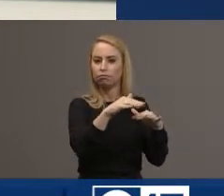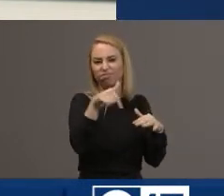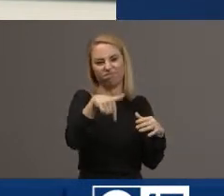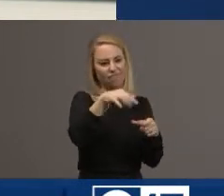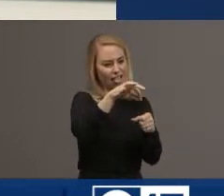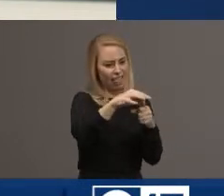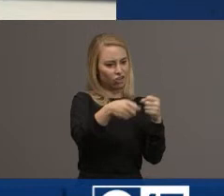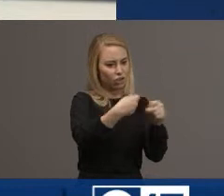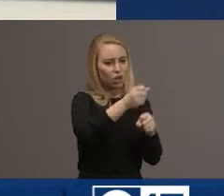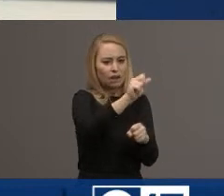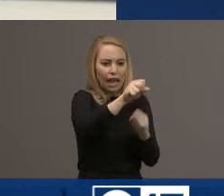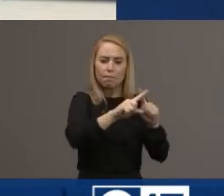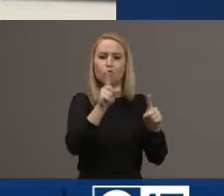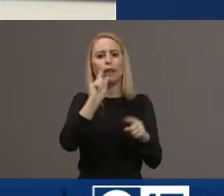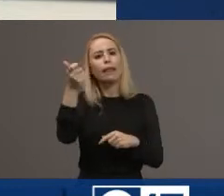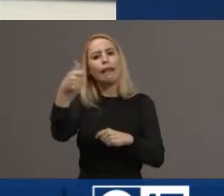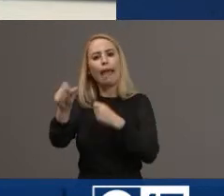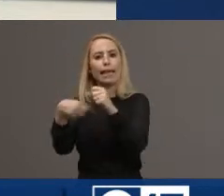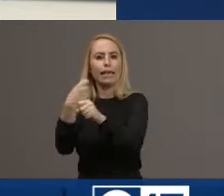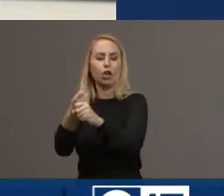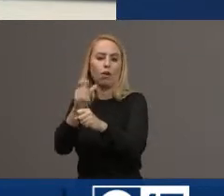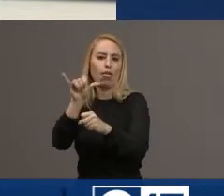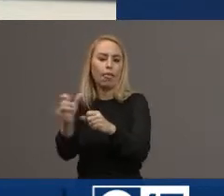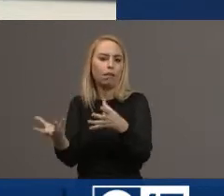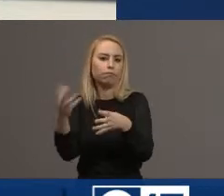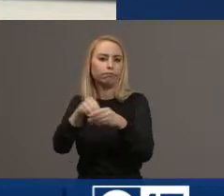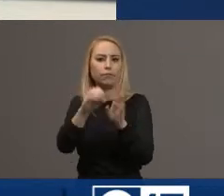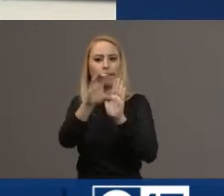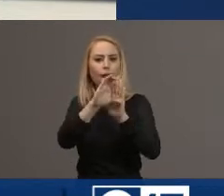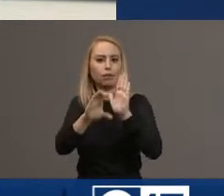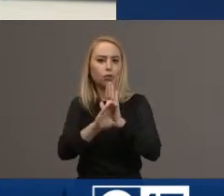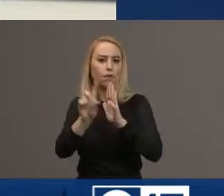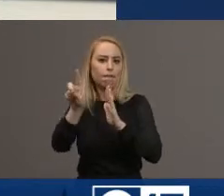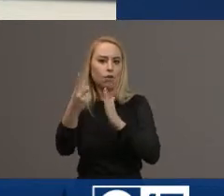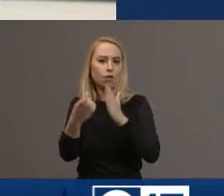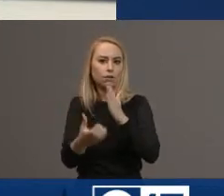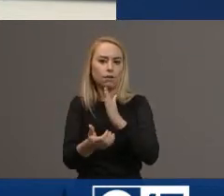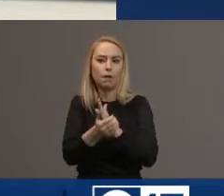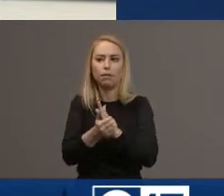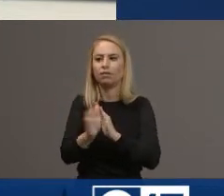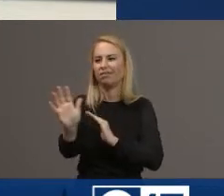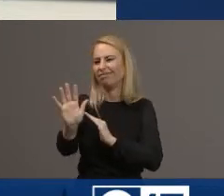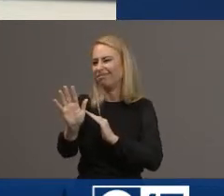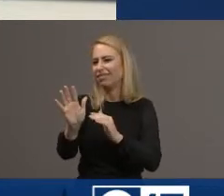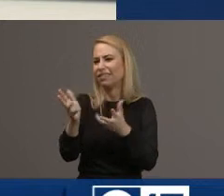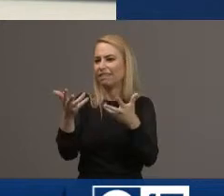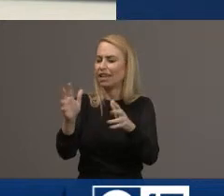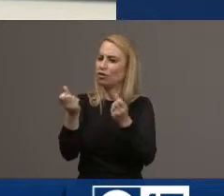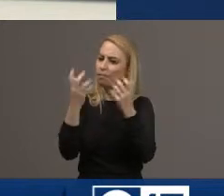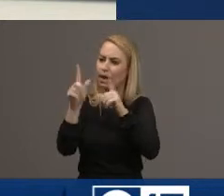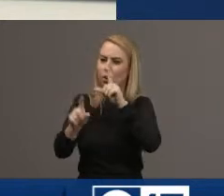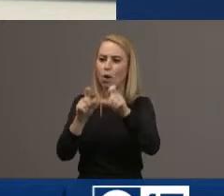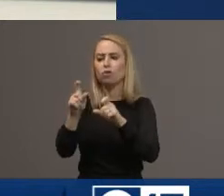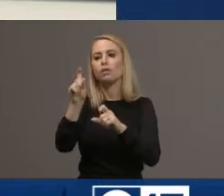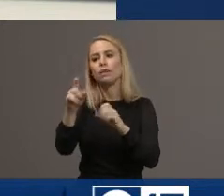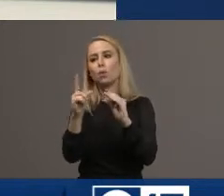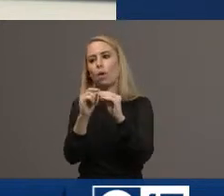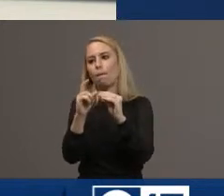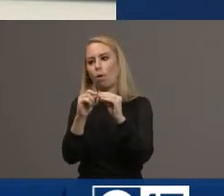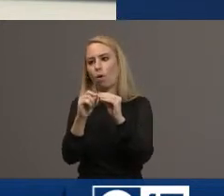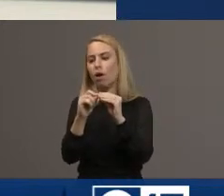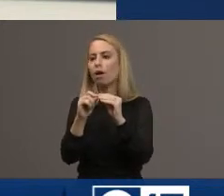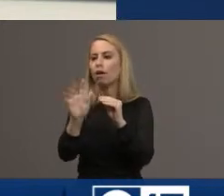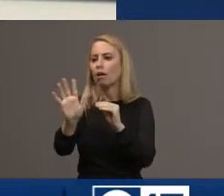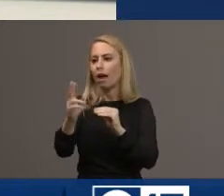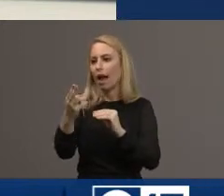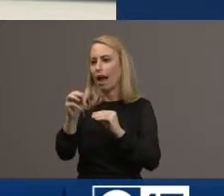election year or any year. It's in the First Amendment, Howie. Understood, but let me just, I just want to make sure I